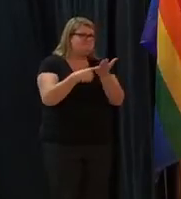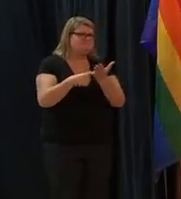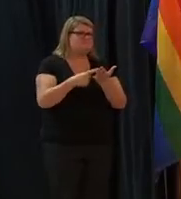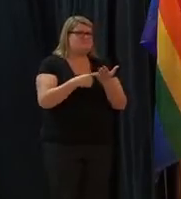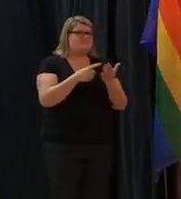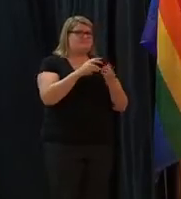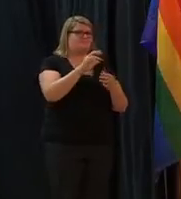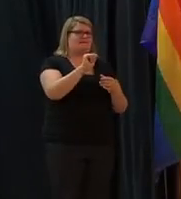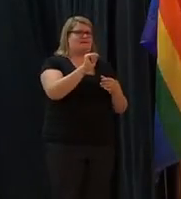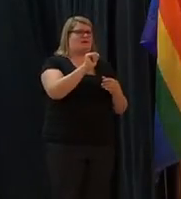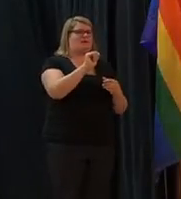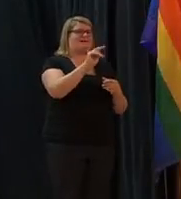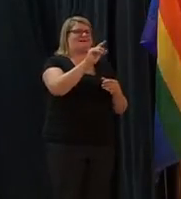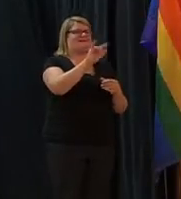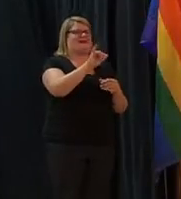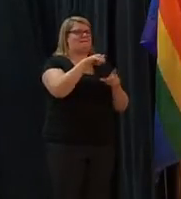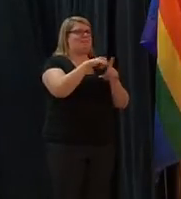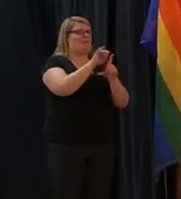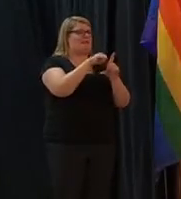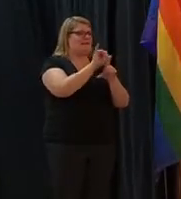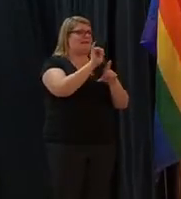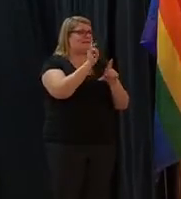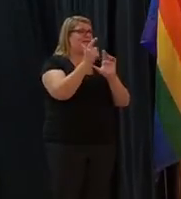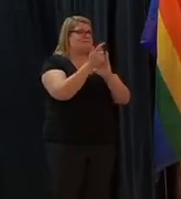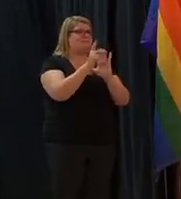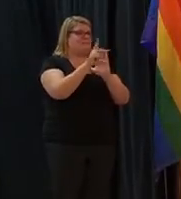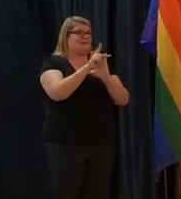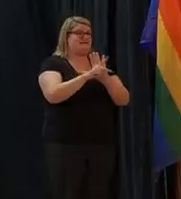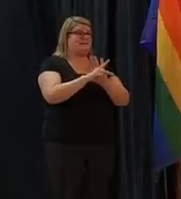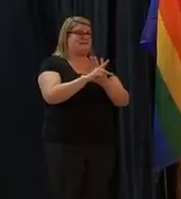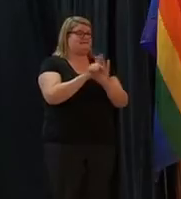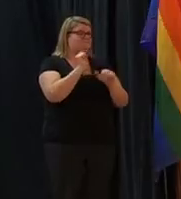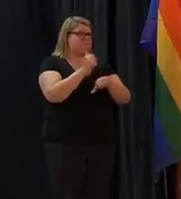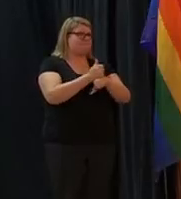state is working on those anti-bullying